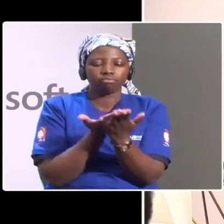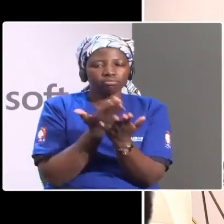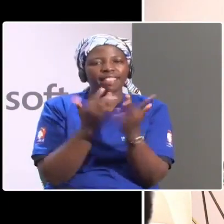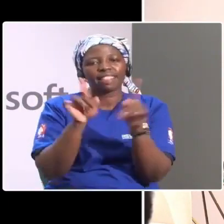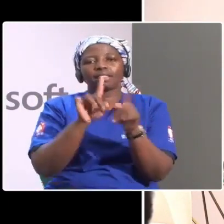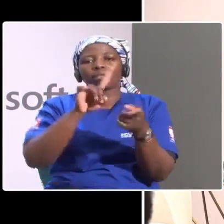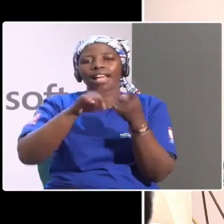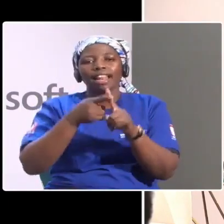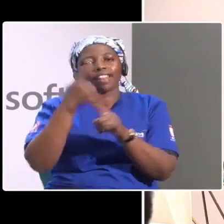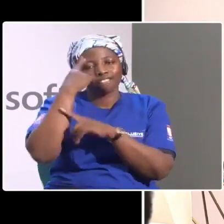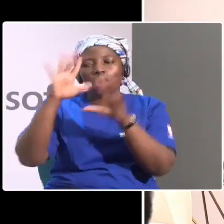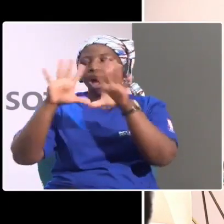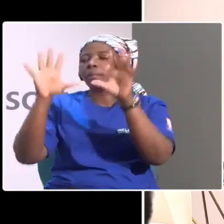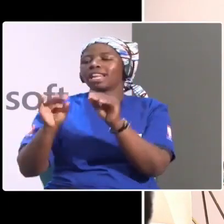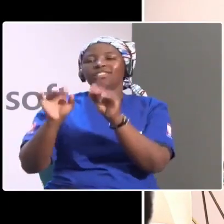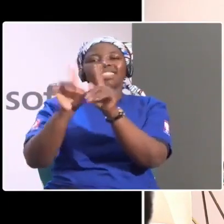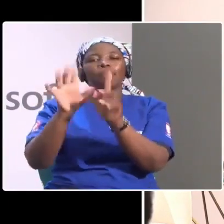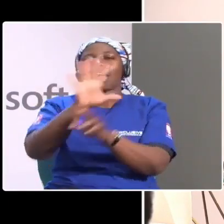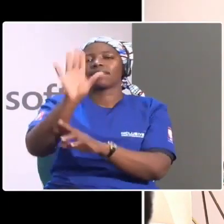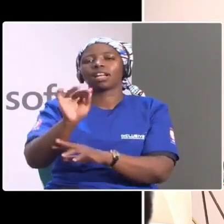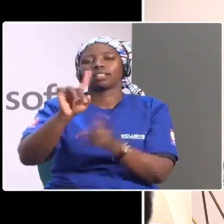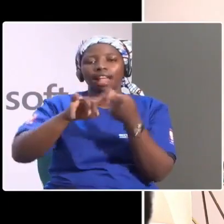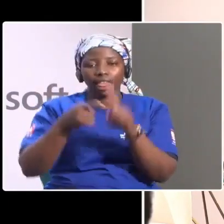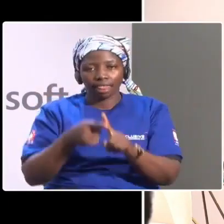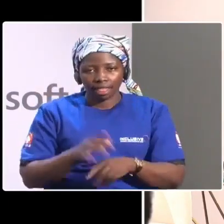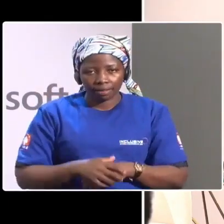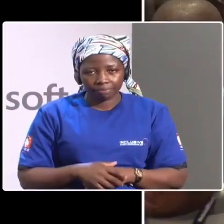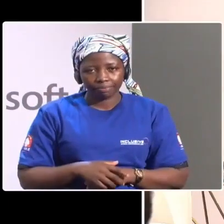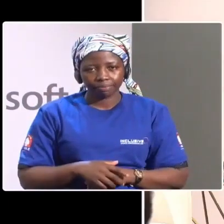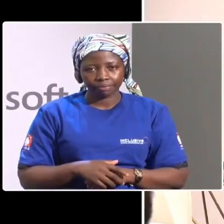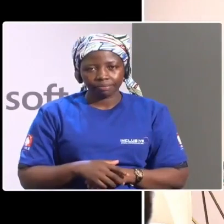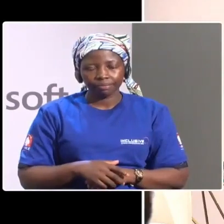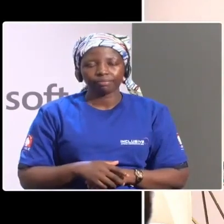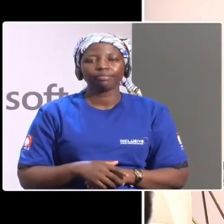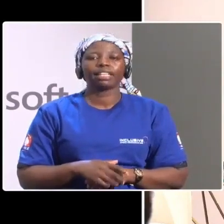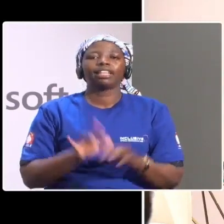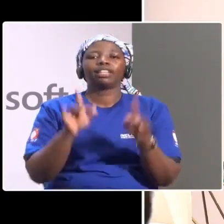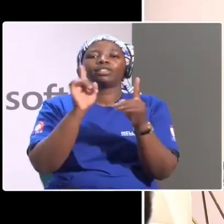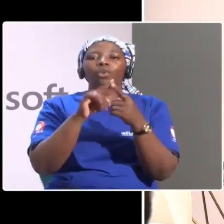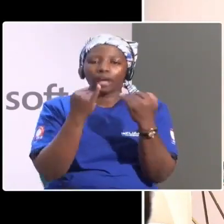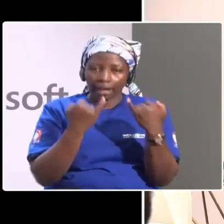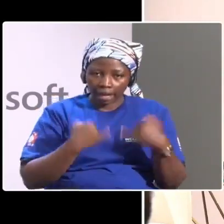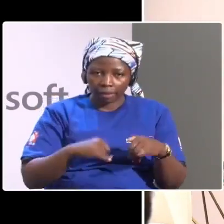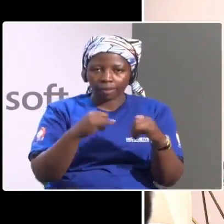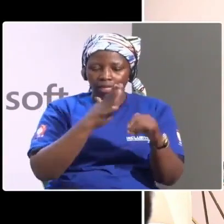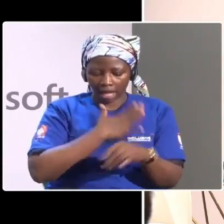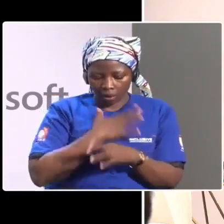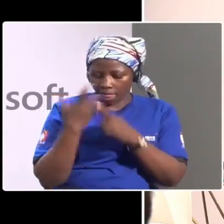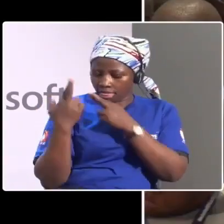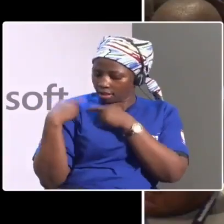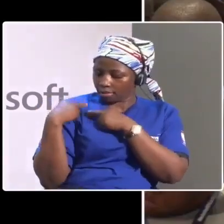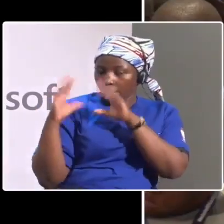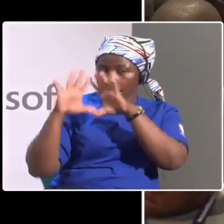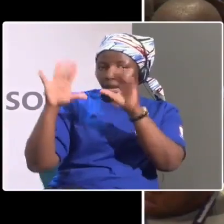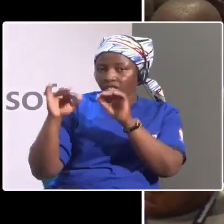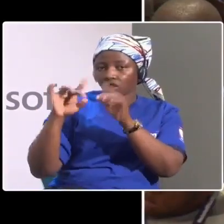standard for harmonization as an African standard. And to implement our mandate of